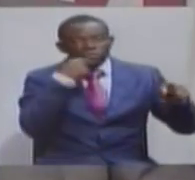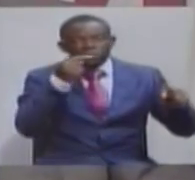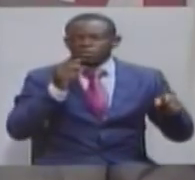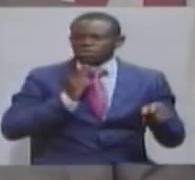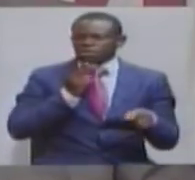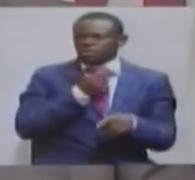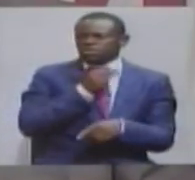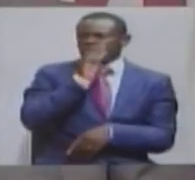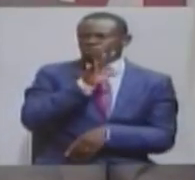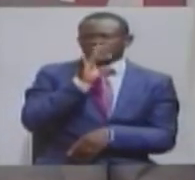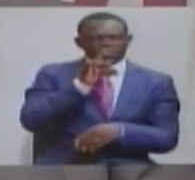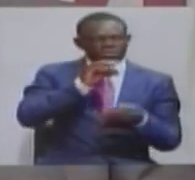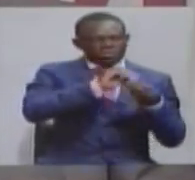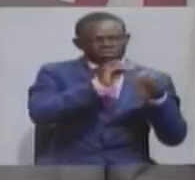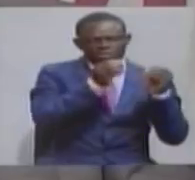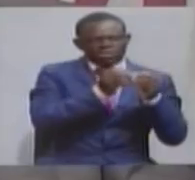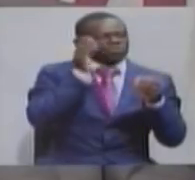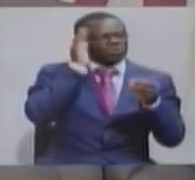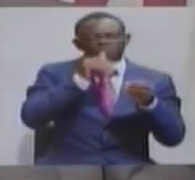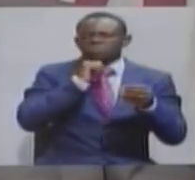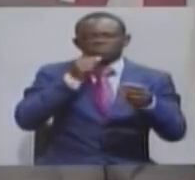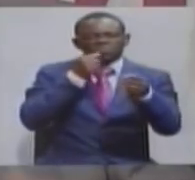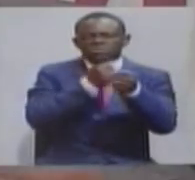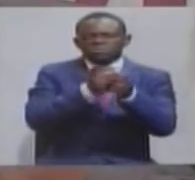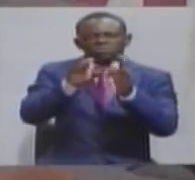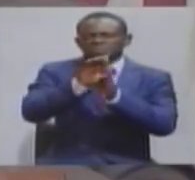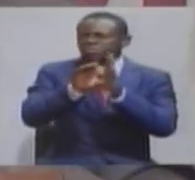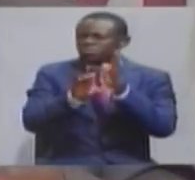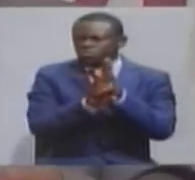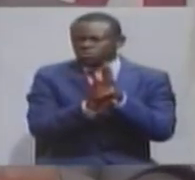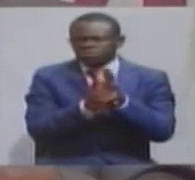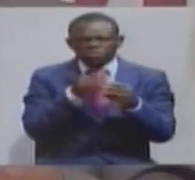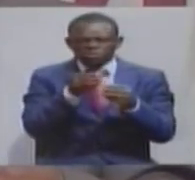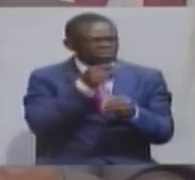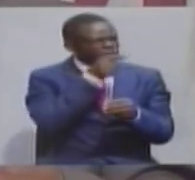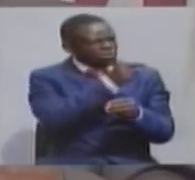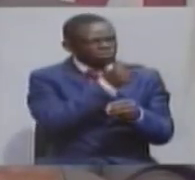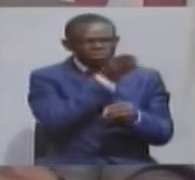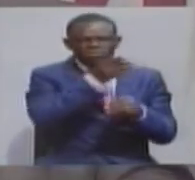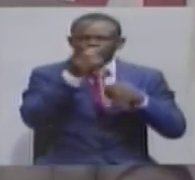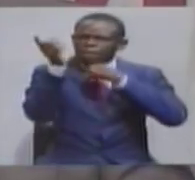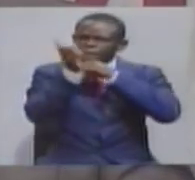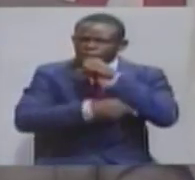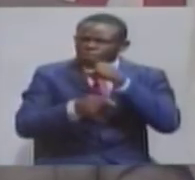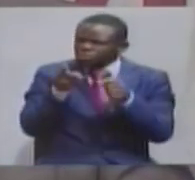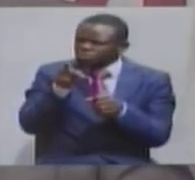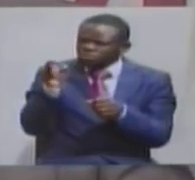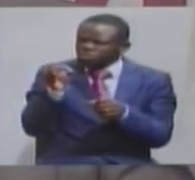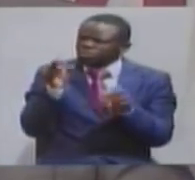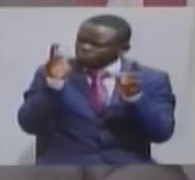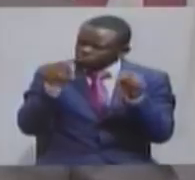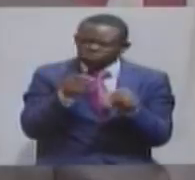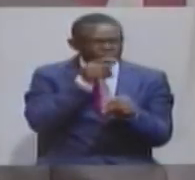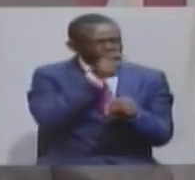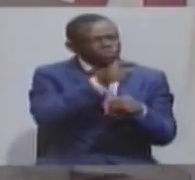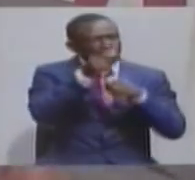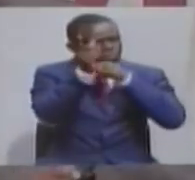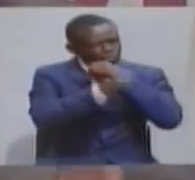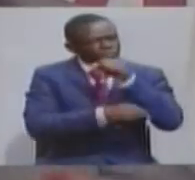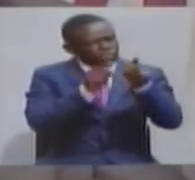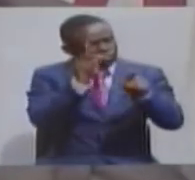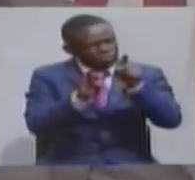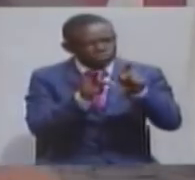We will not give them the 2/3. Who are they punishing? It is not PF. they are punishing the people. And the question to